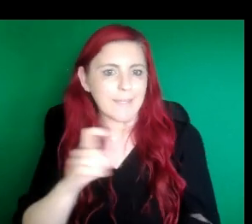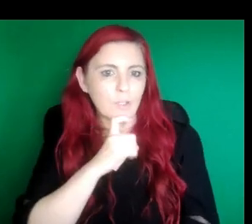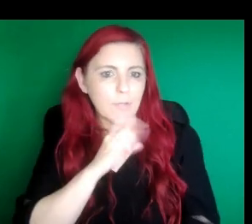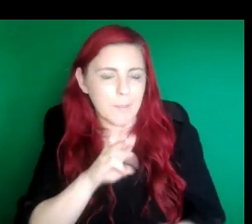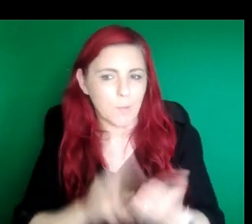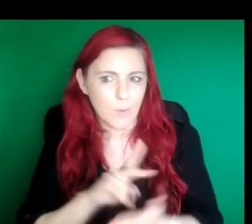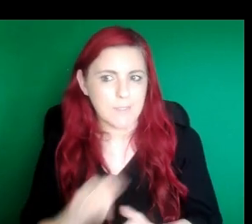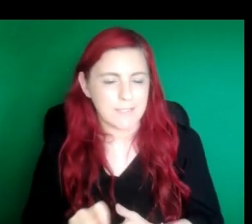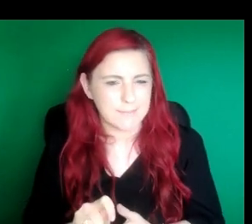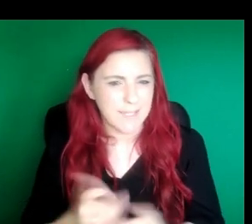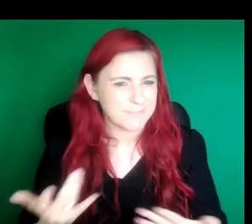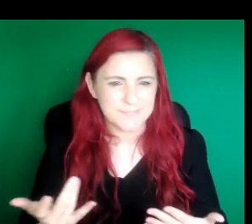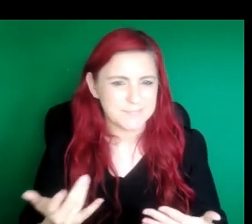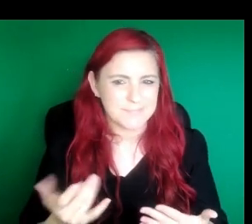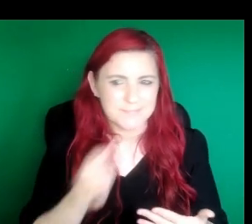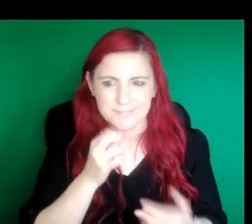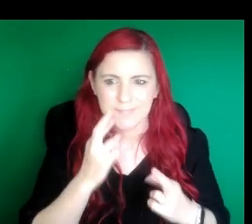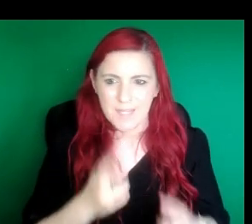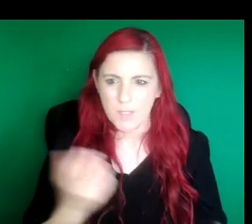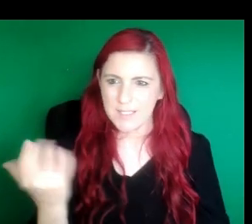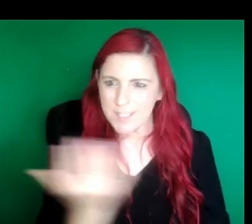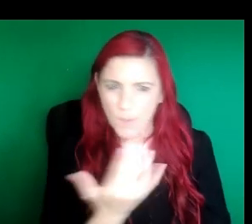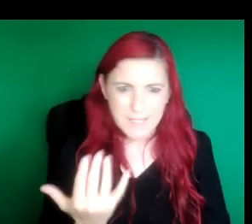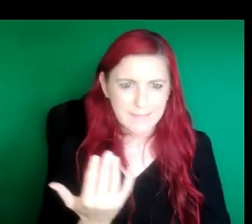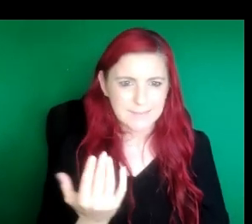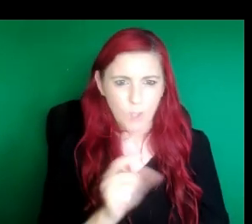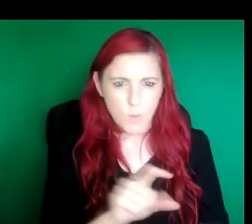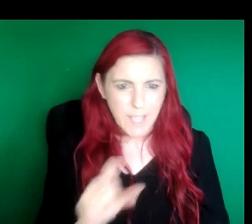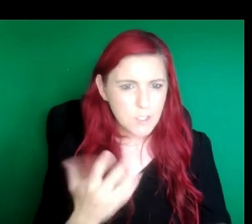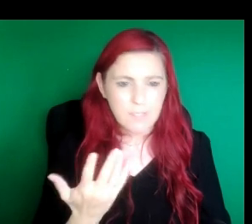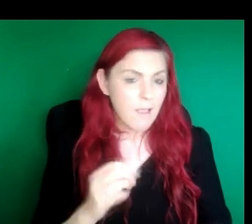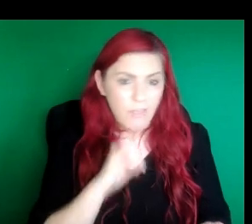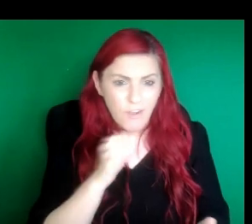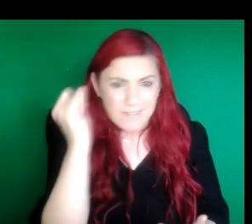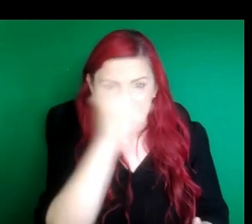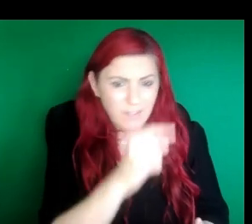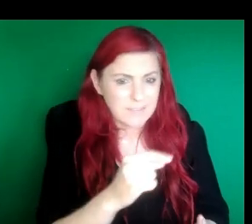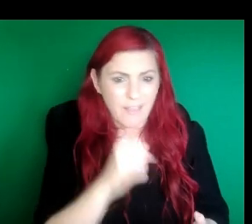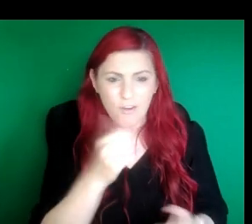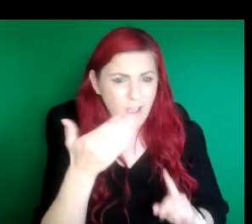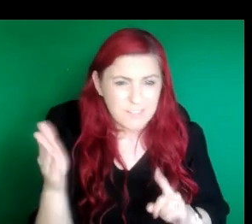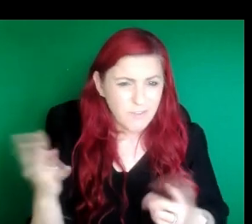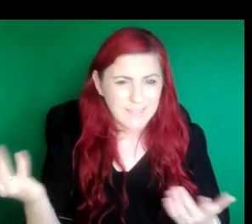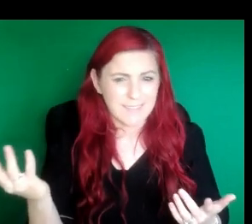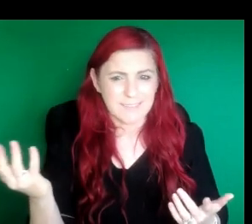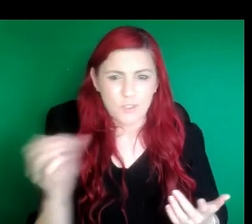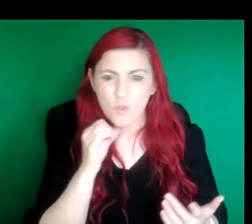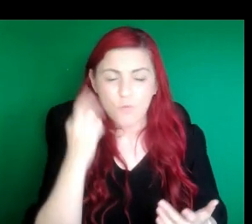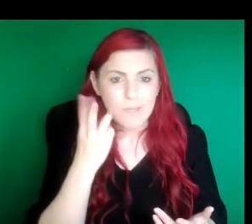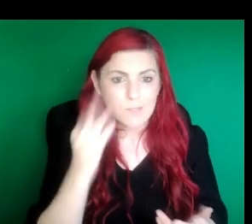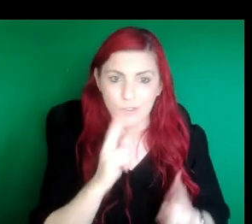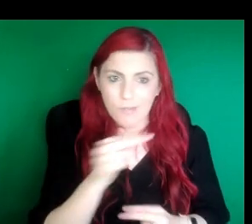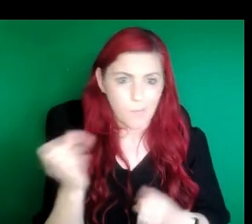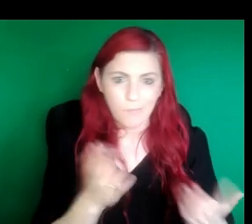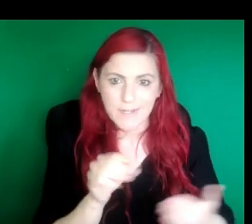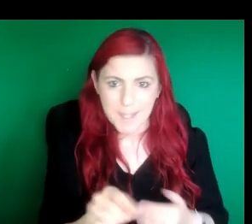it's particularly subtitles and closed captions. They're not hard to do, and they're not distracting. So there's no reason why we shouldn't